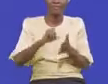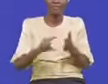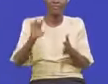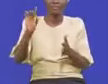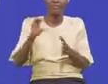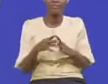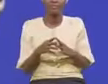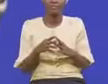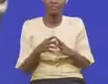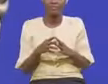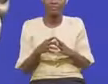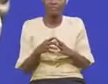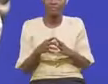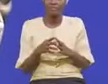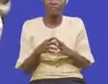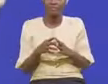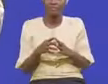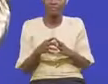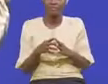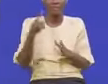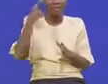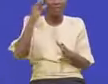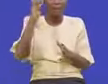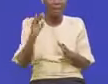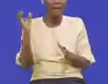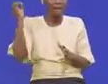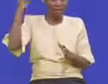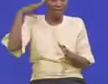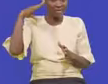Efeso tota evera. Pukunyelea.